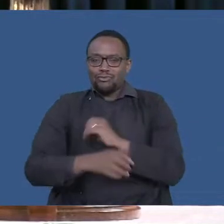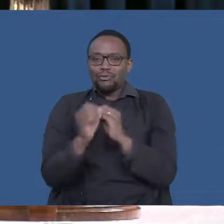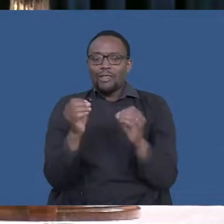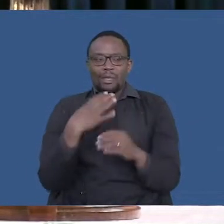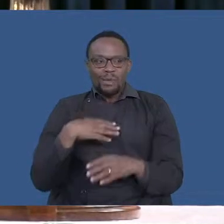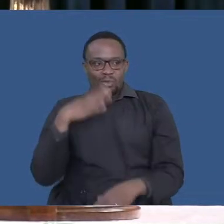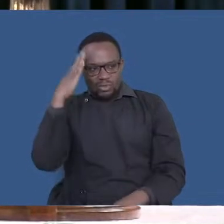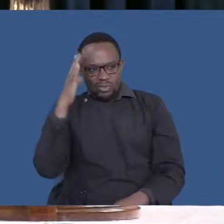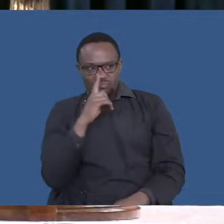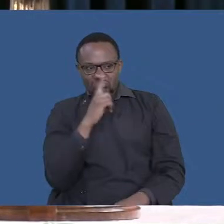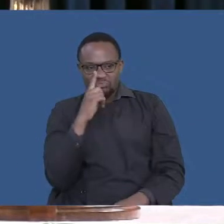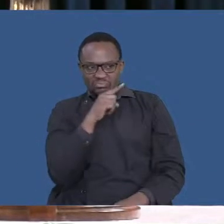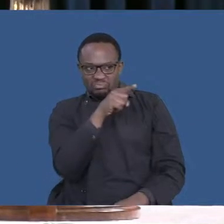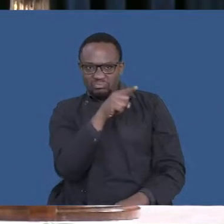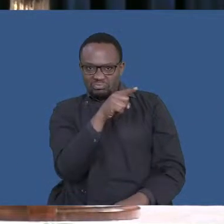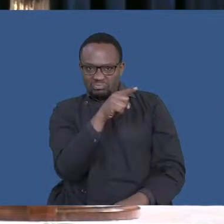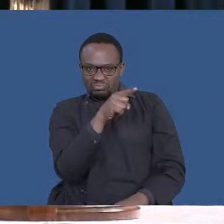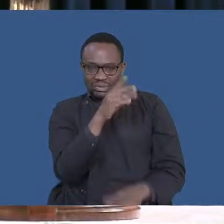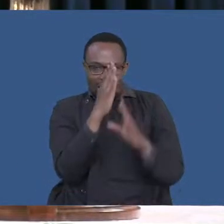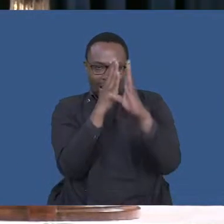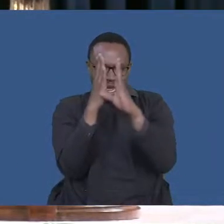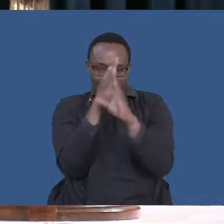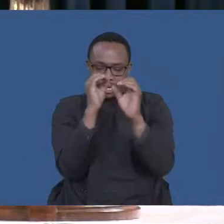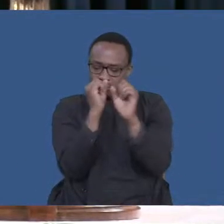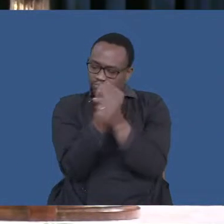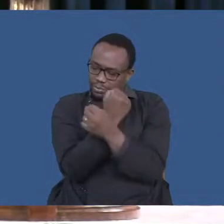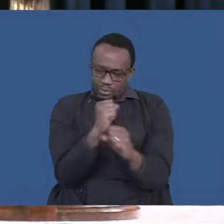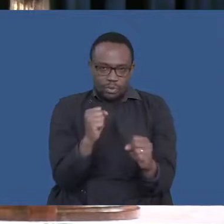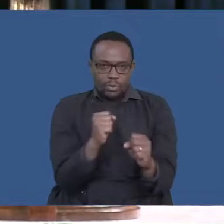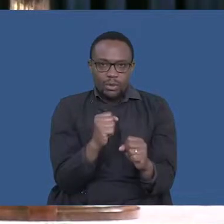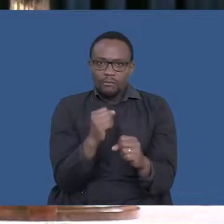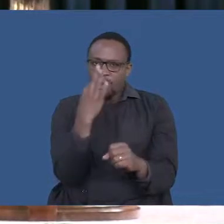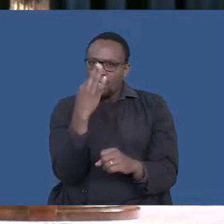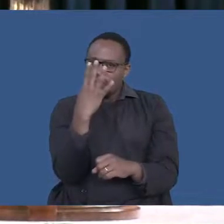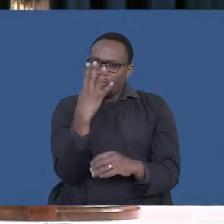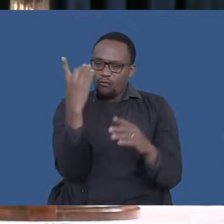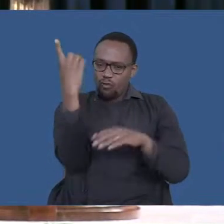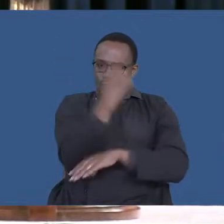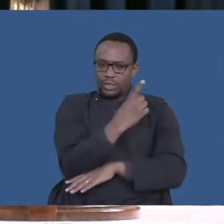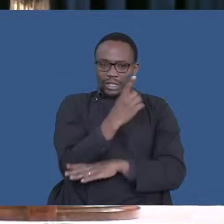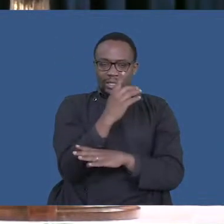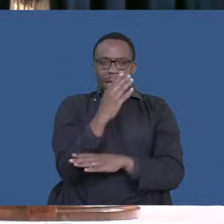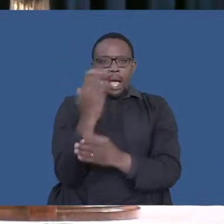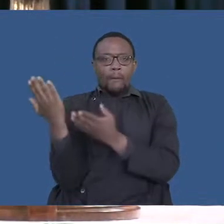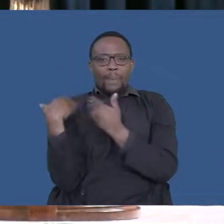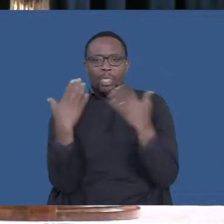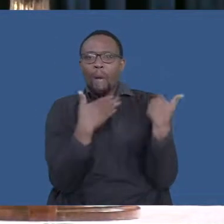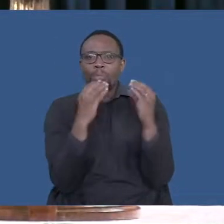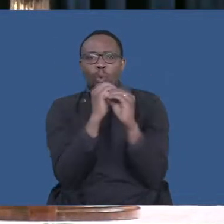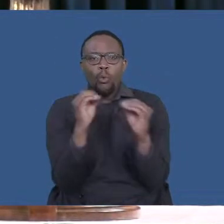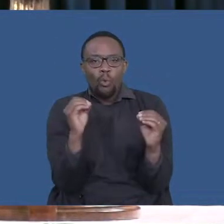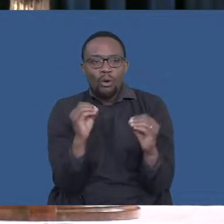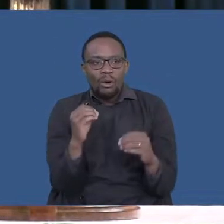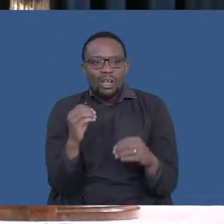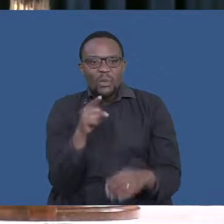know. You cannot hide that. If you stop bathing for like 3-4 days, people will know this guy has not been showering. You'll